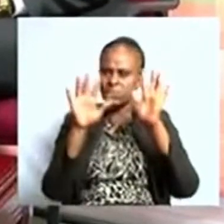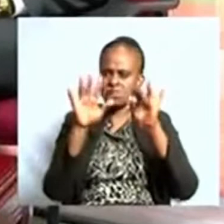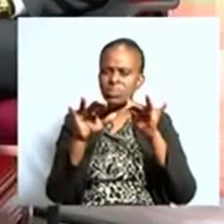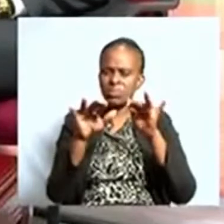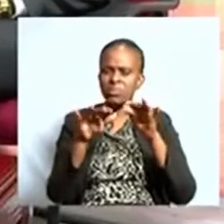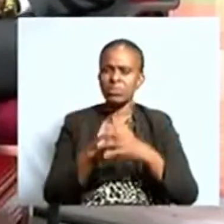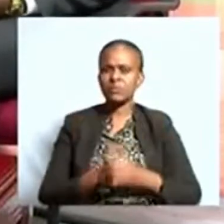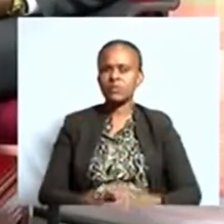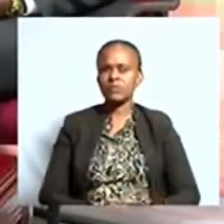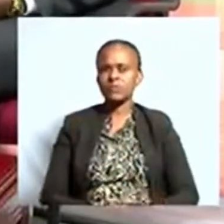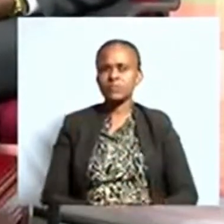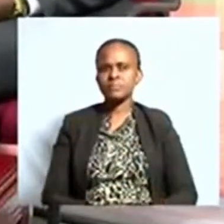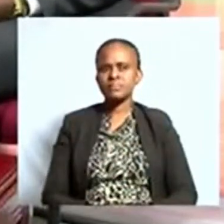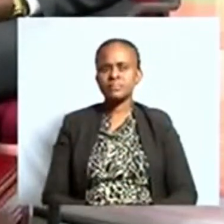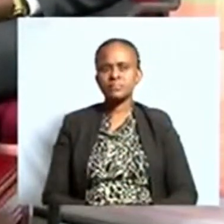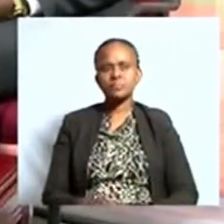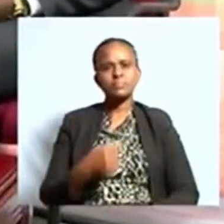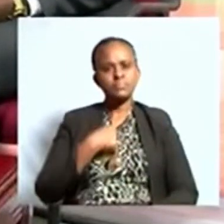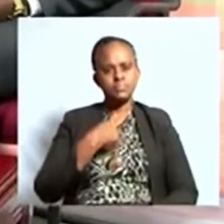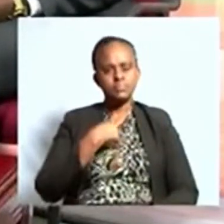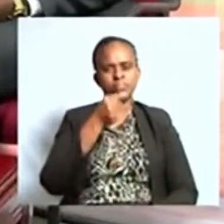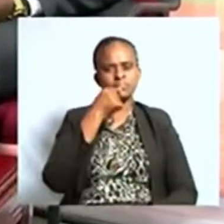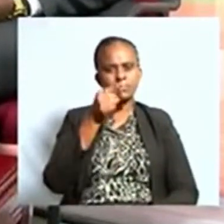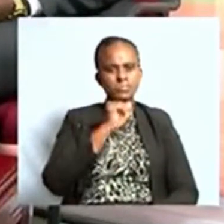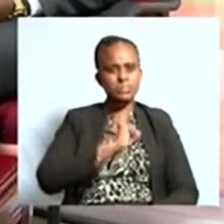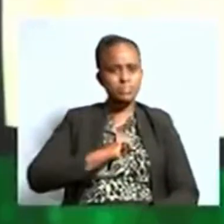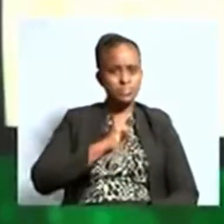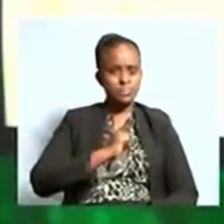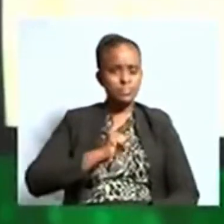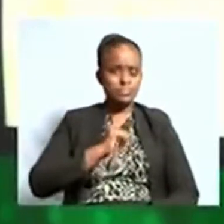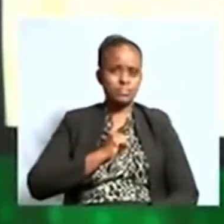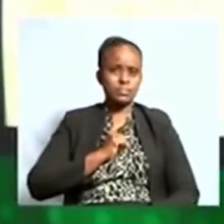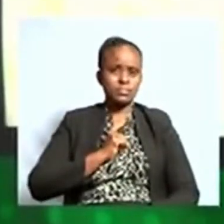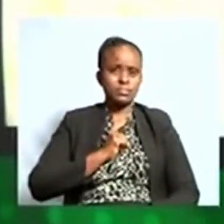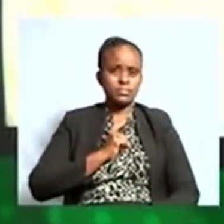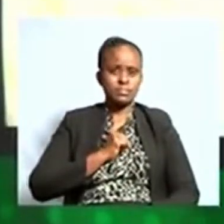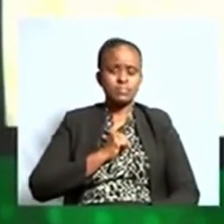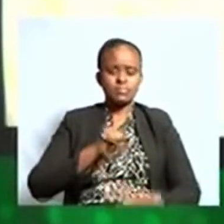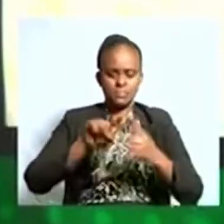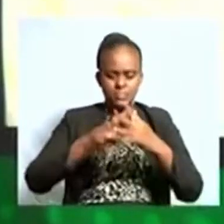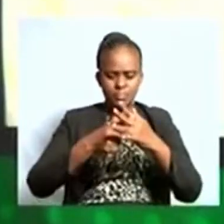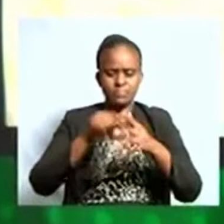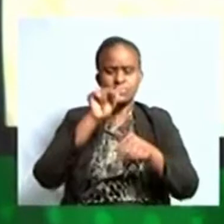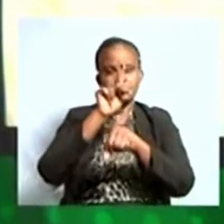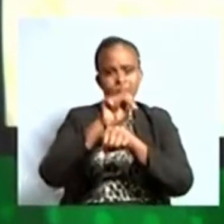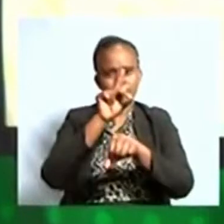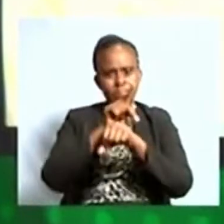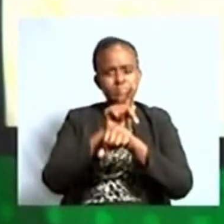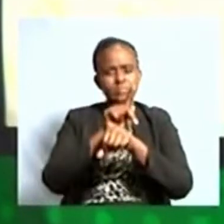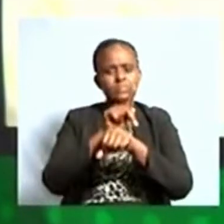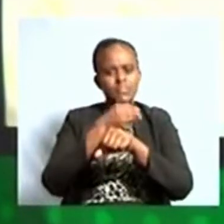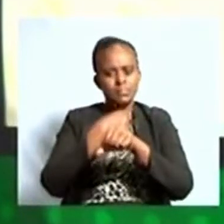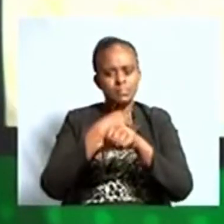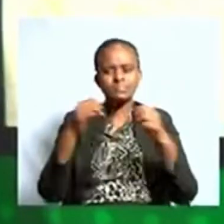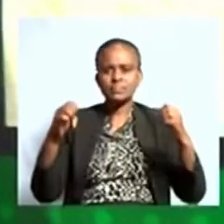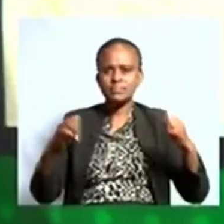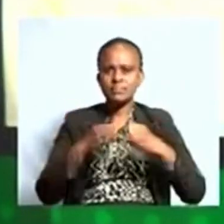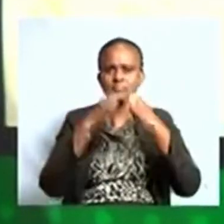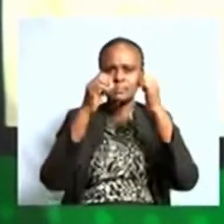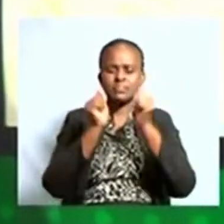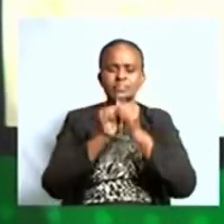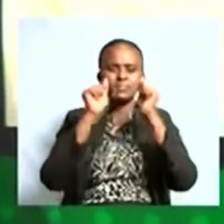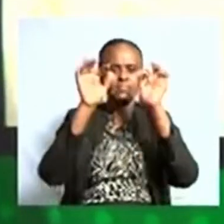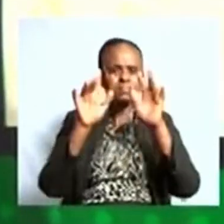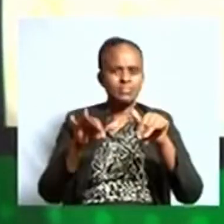rain season. I must apologize that the commencement of these projects has coincided with the rain